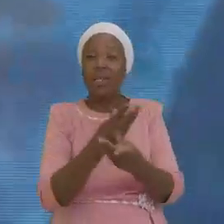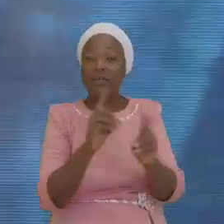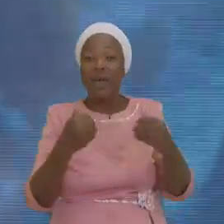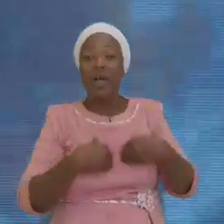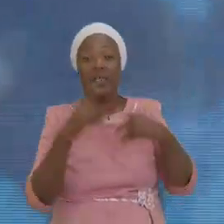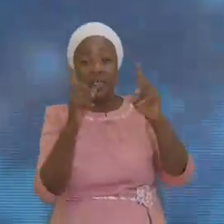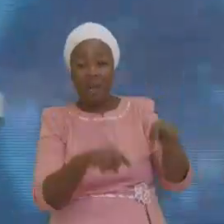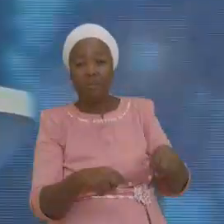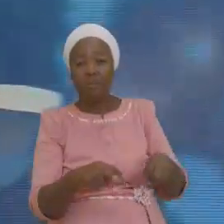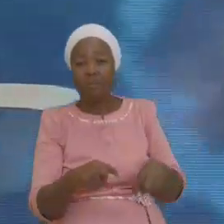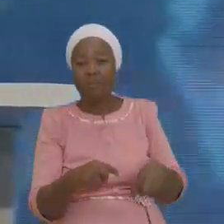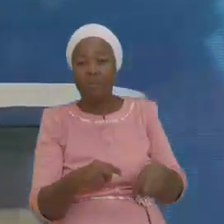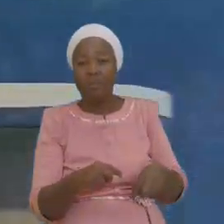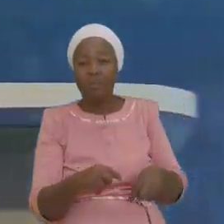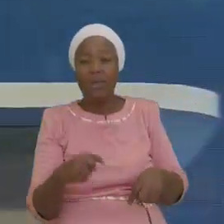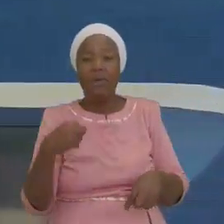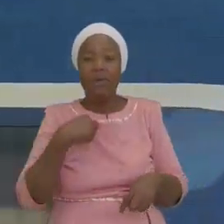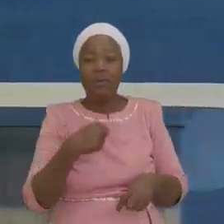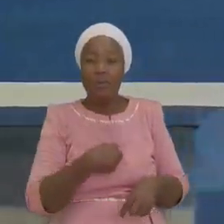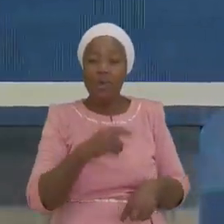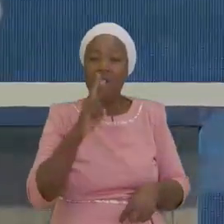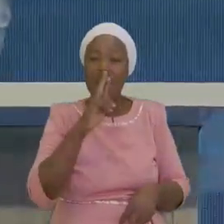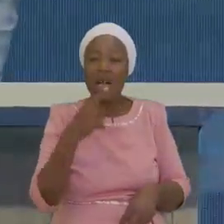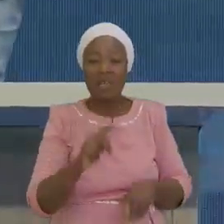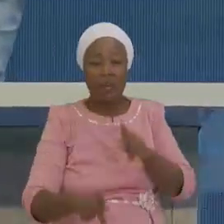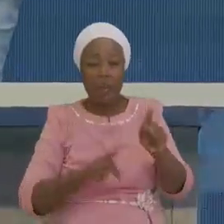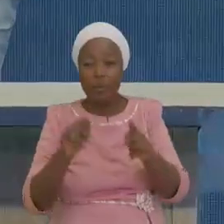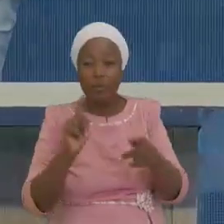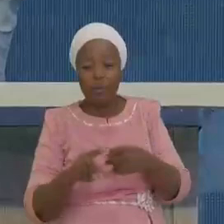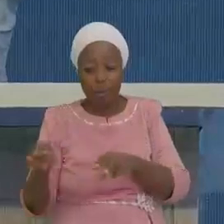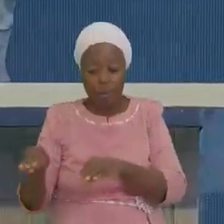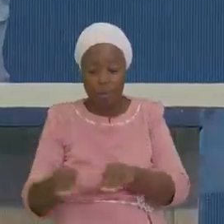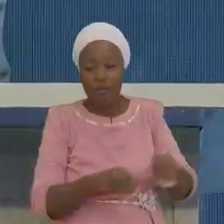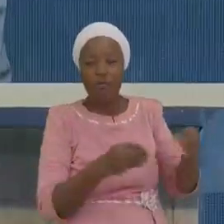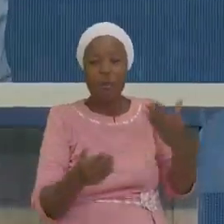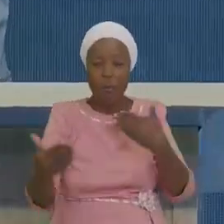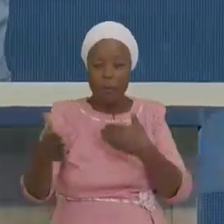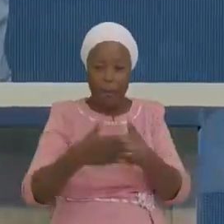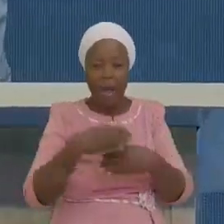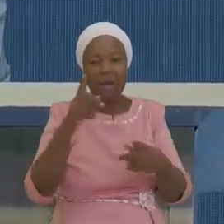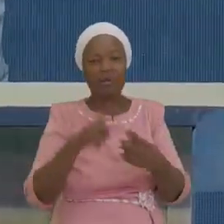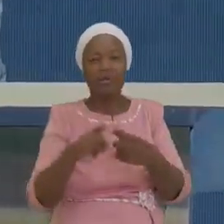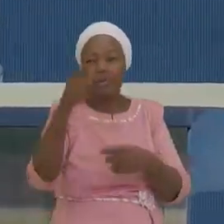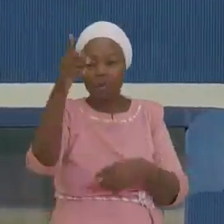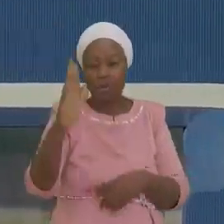come, we are the people to move back to God.